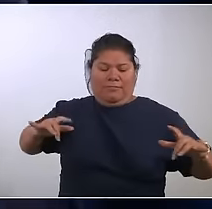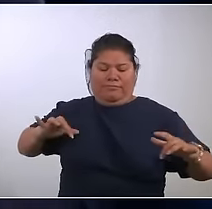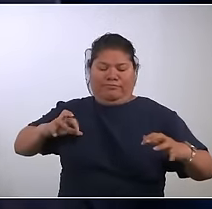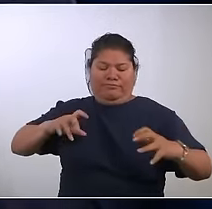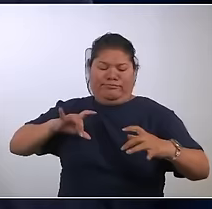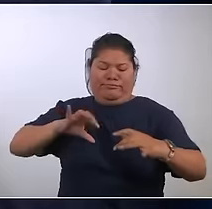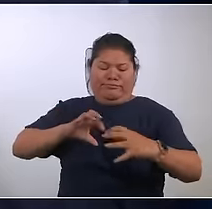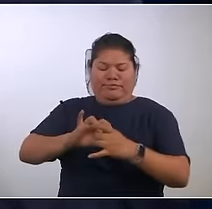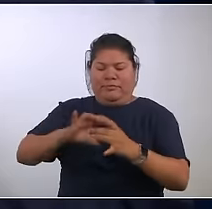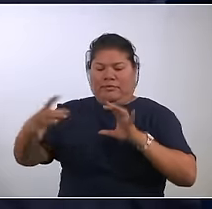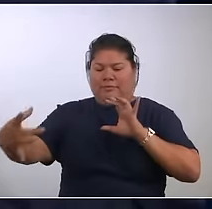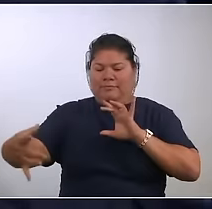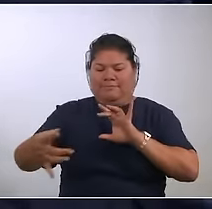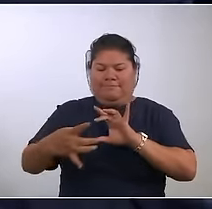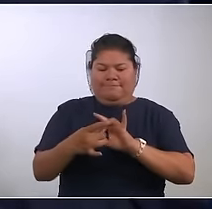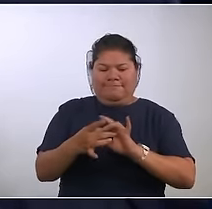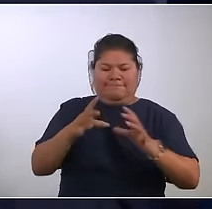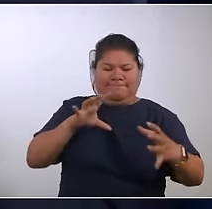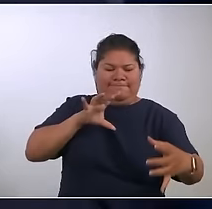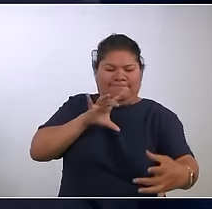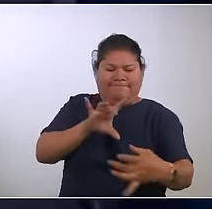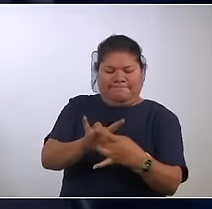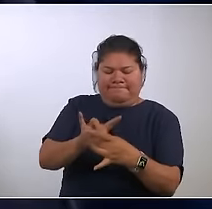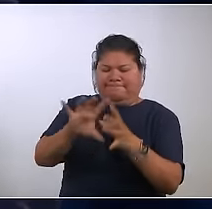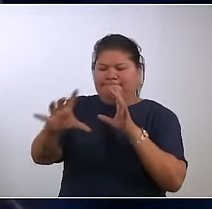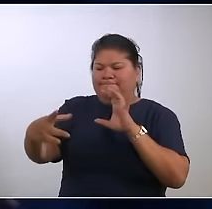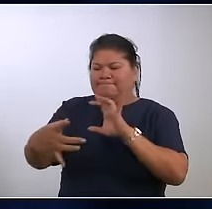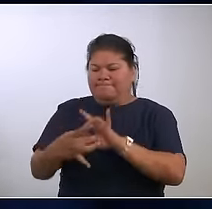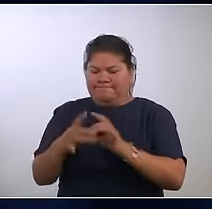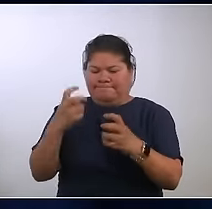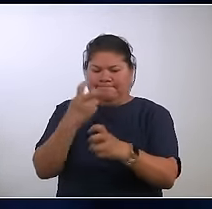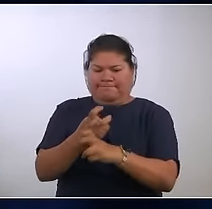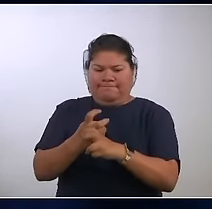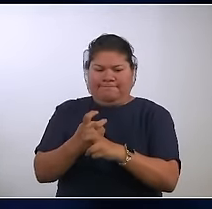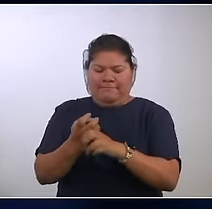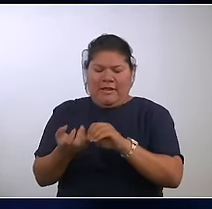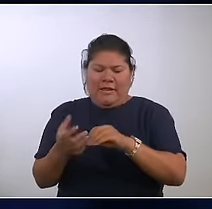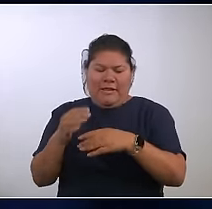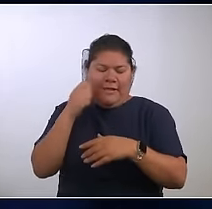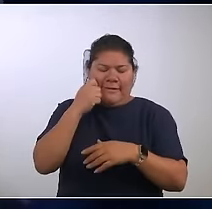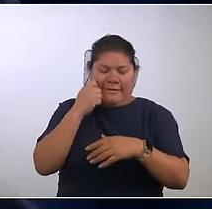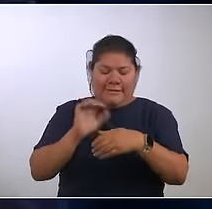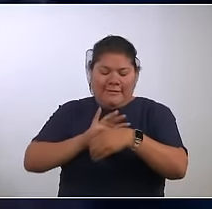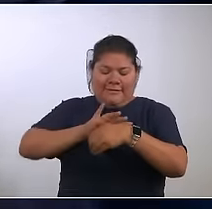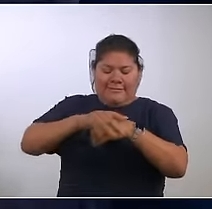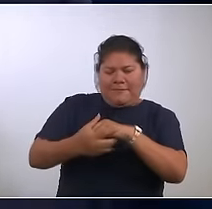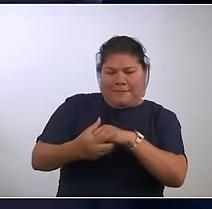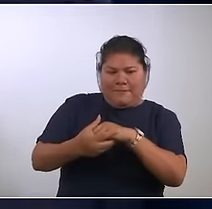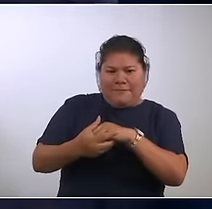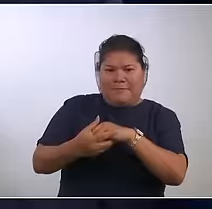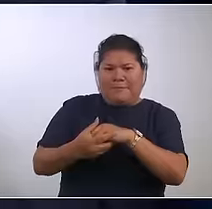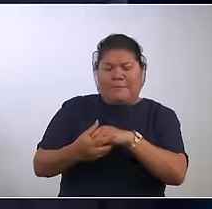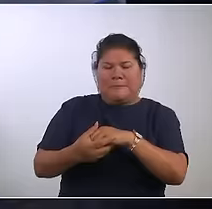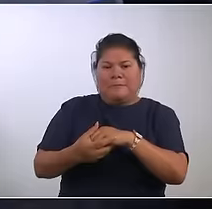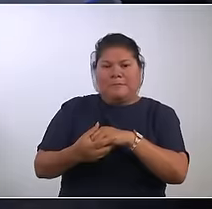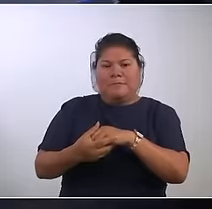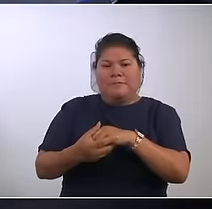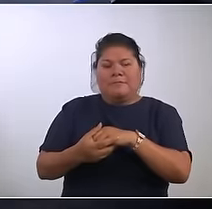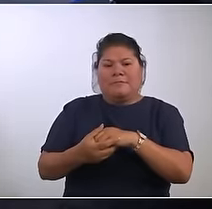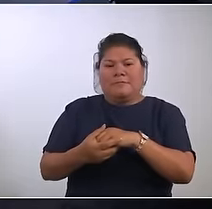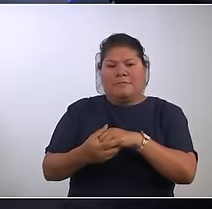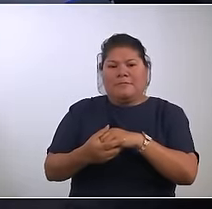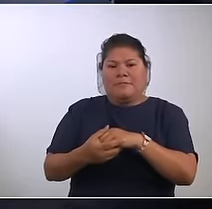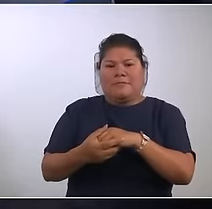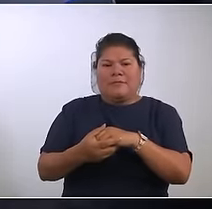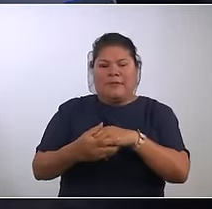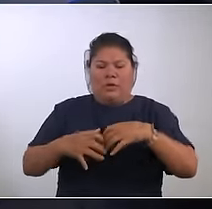bones joined, cada hueso con su hueso, every bone with bone, y la piel cubrió por encima de ellos, and the skin covered among them,